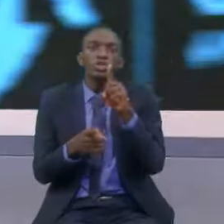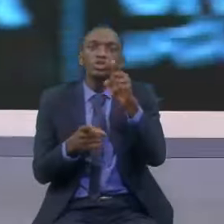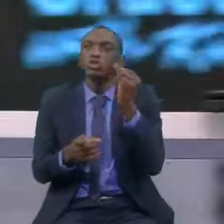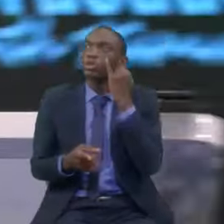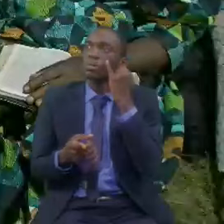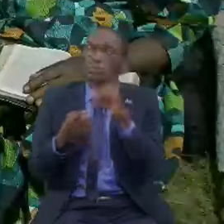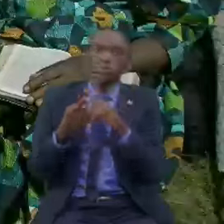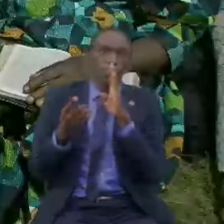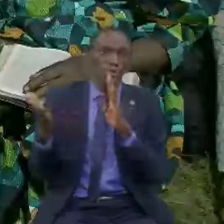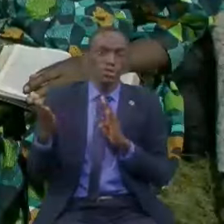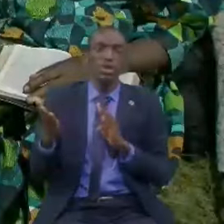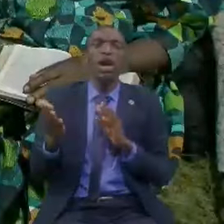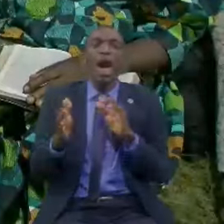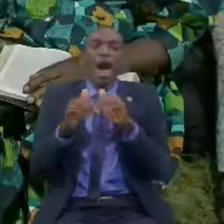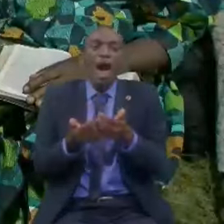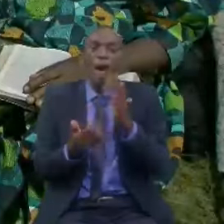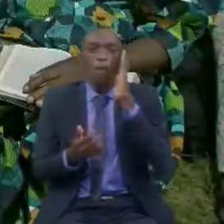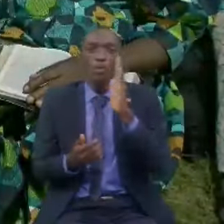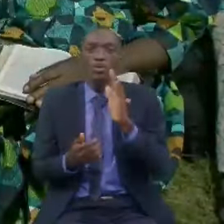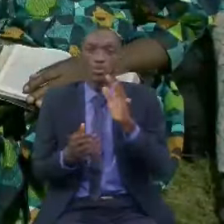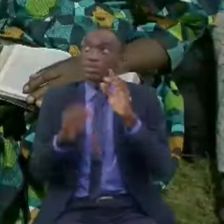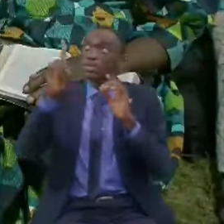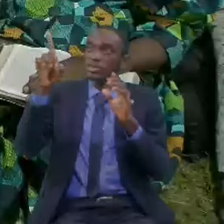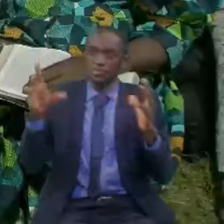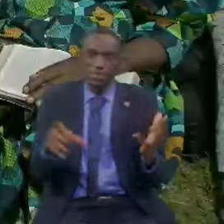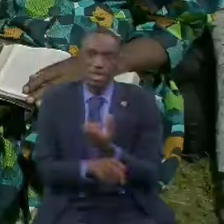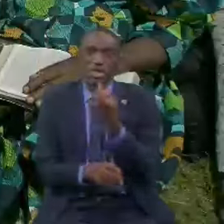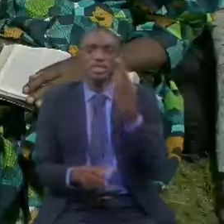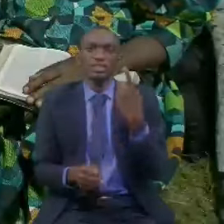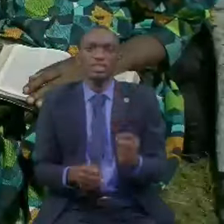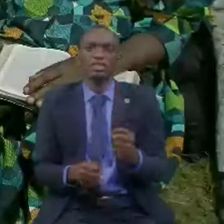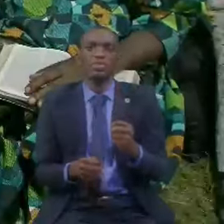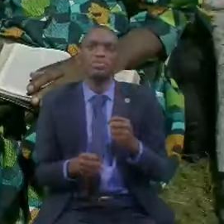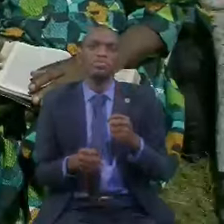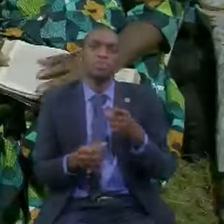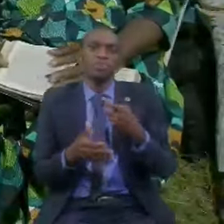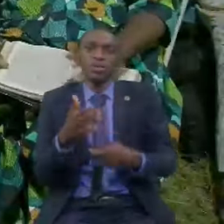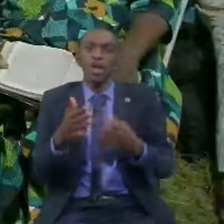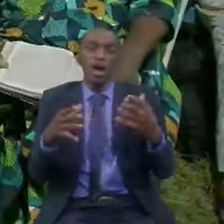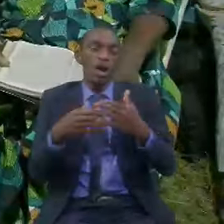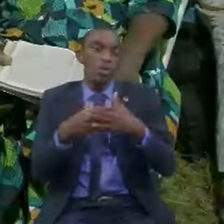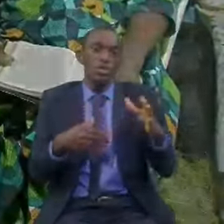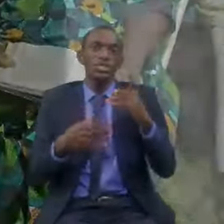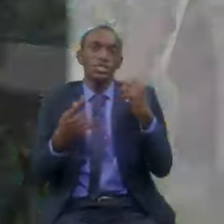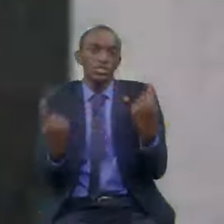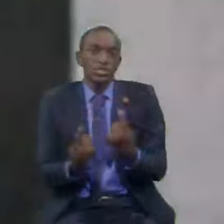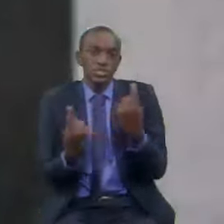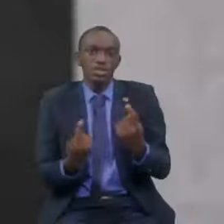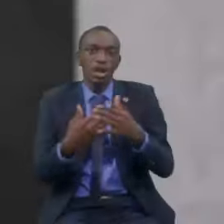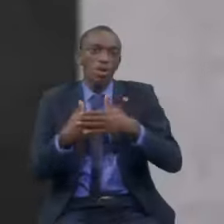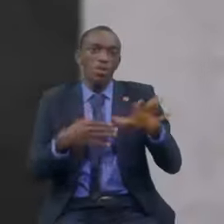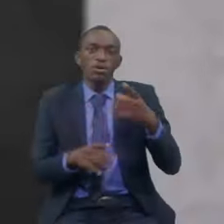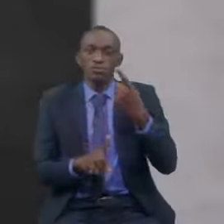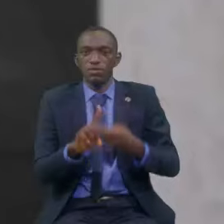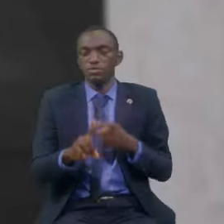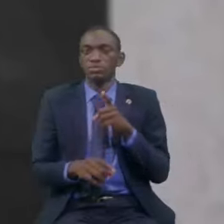take the powerlessness away from you, the sinfulness away from you, and then